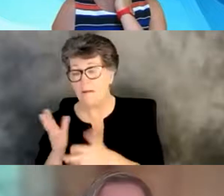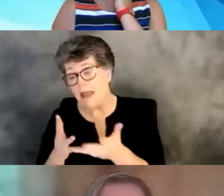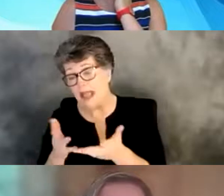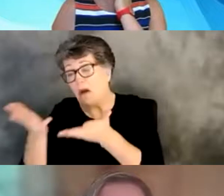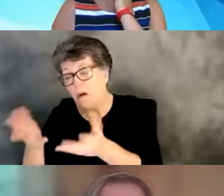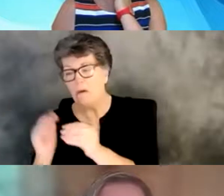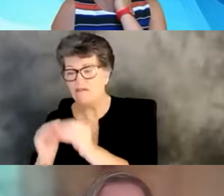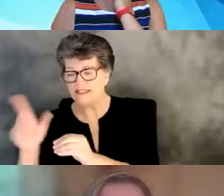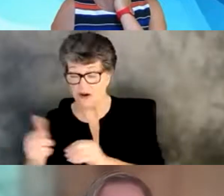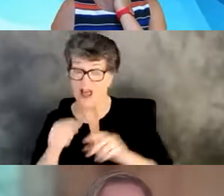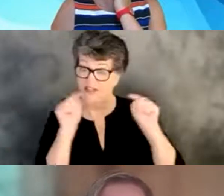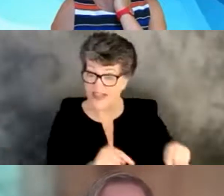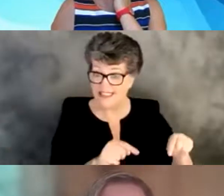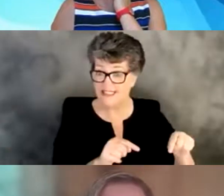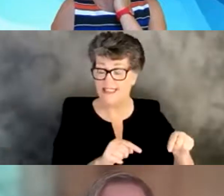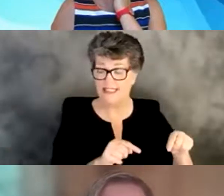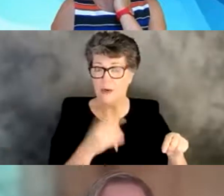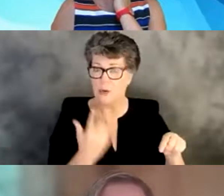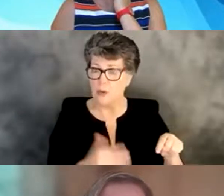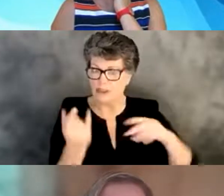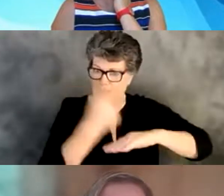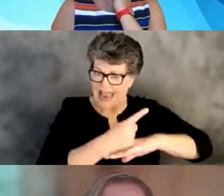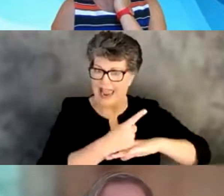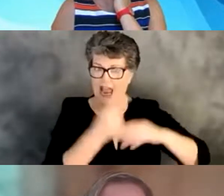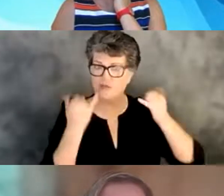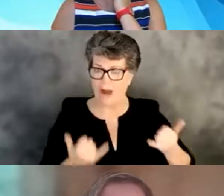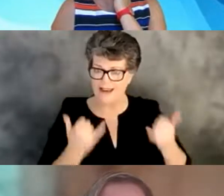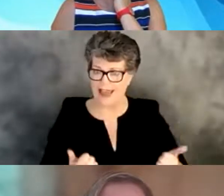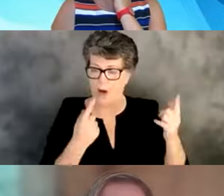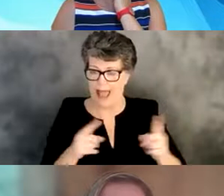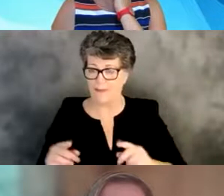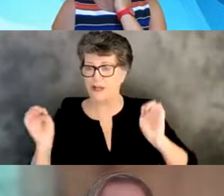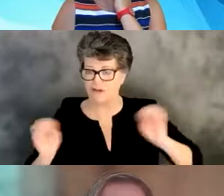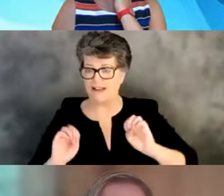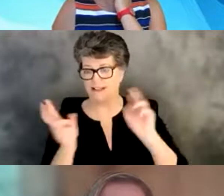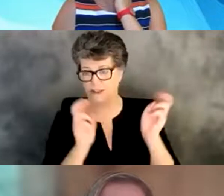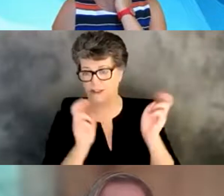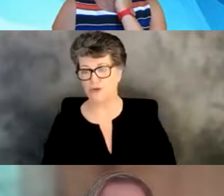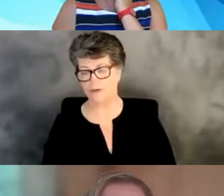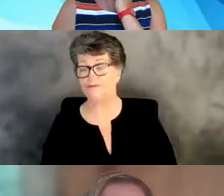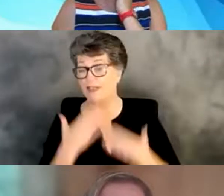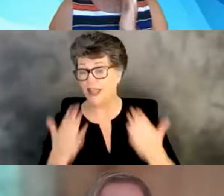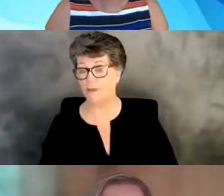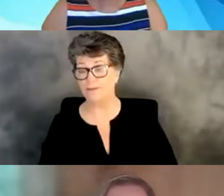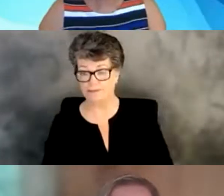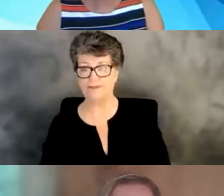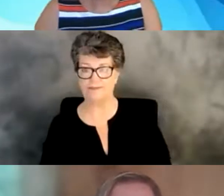fixing. These are today, right now, crisis issues. Thank you.